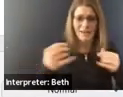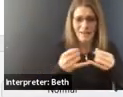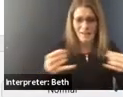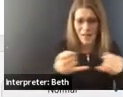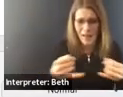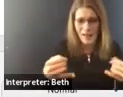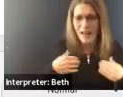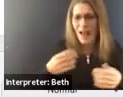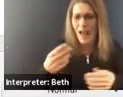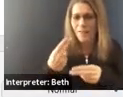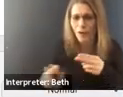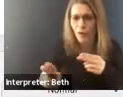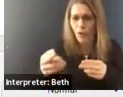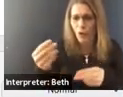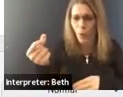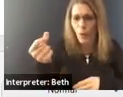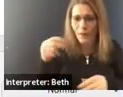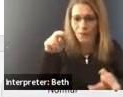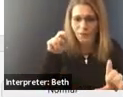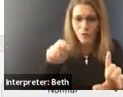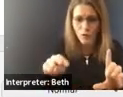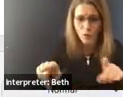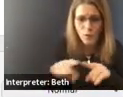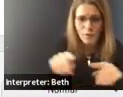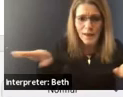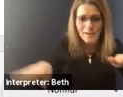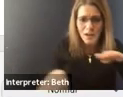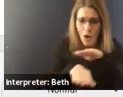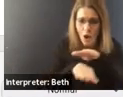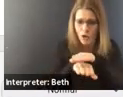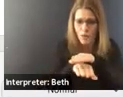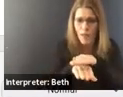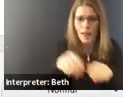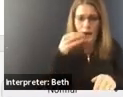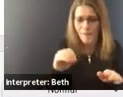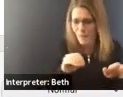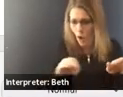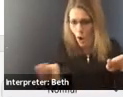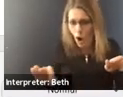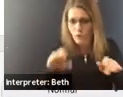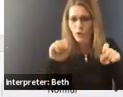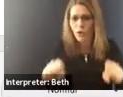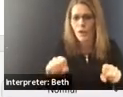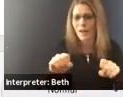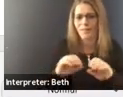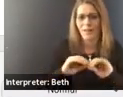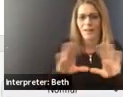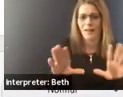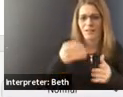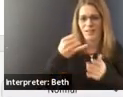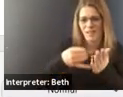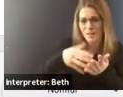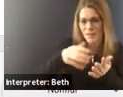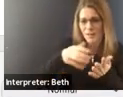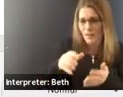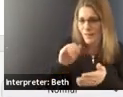off, you can clearly see that I just sketched these out, right? Those are just thumbnails to give